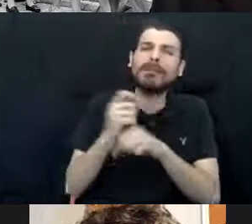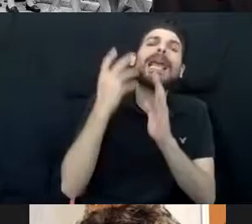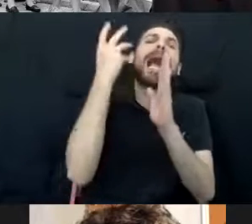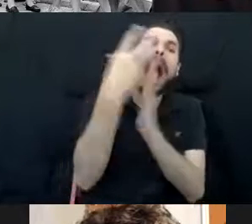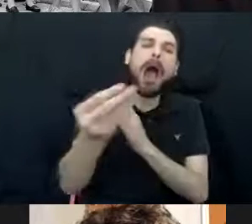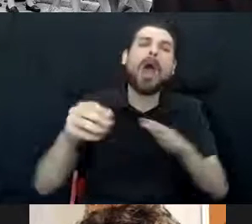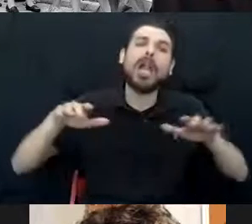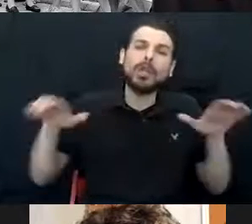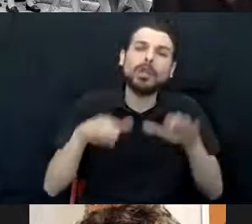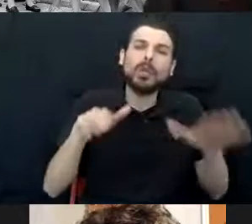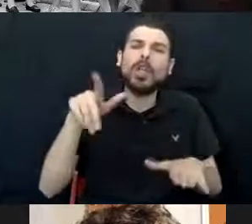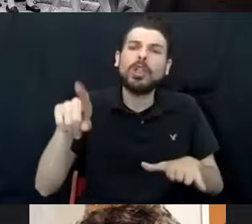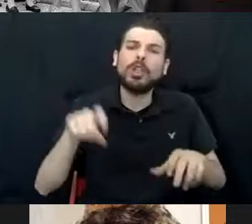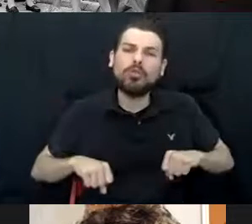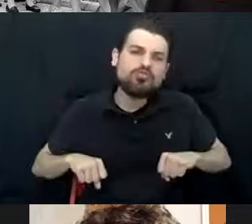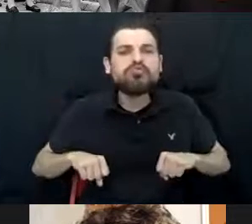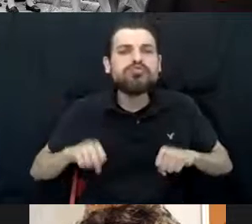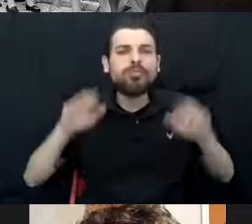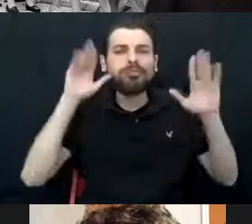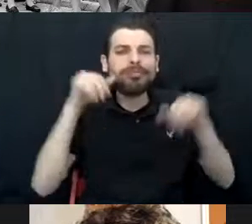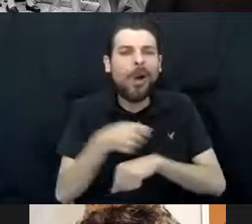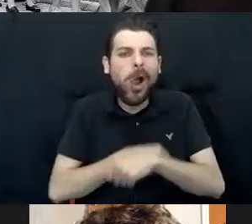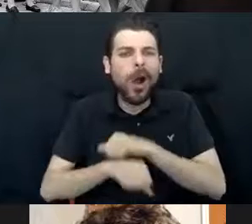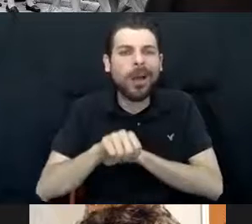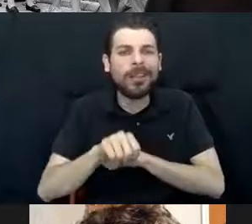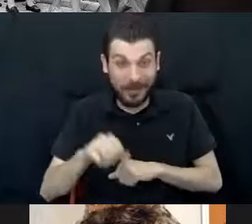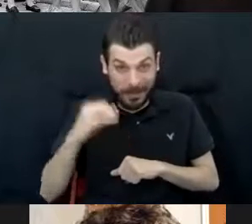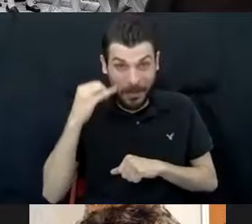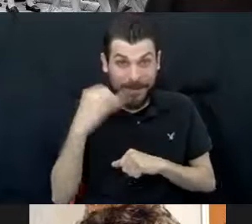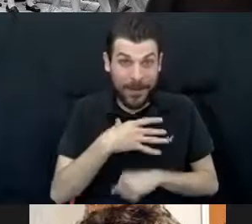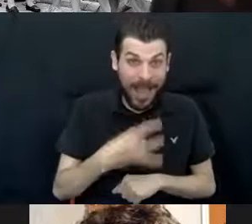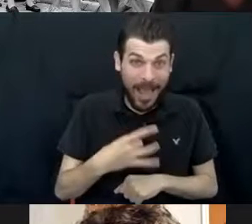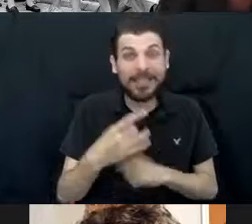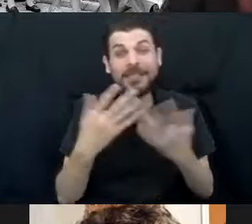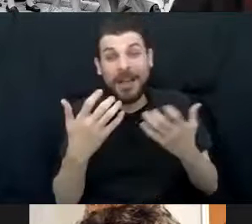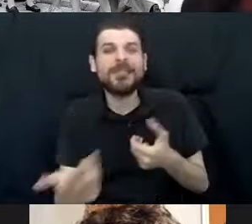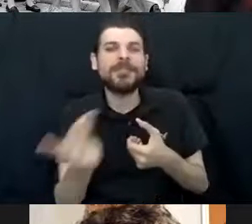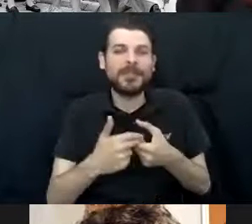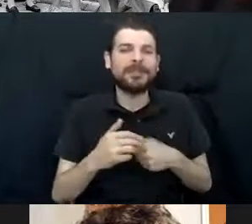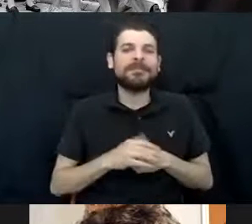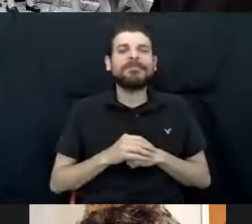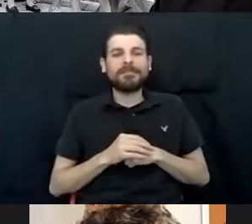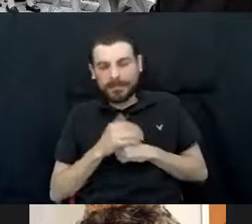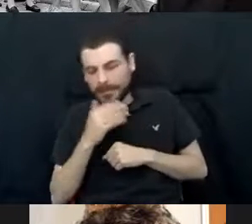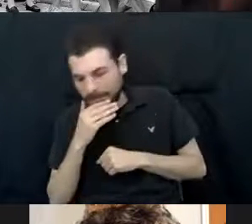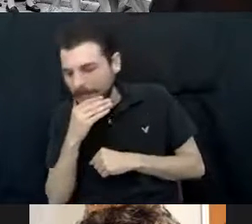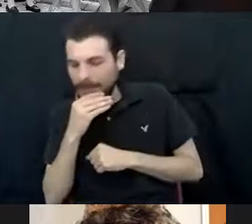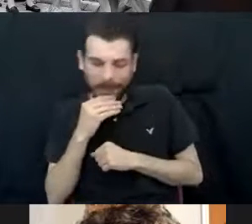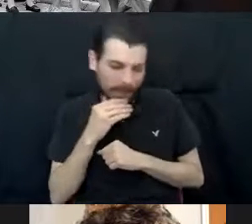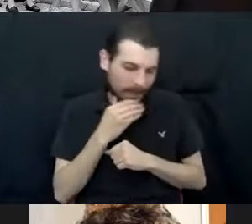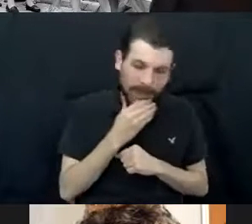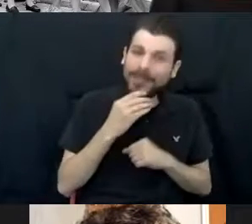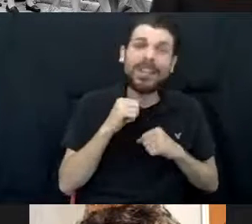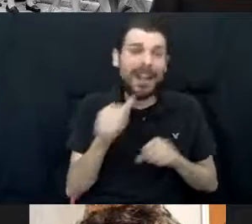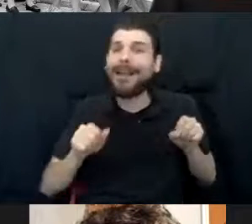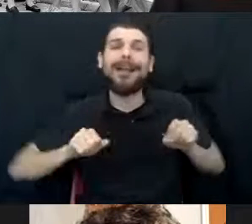their boots in the streets. All right, join me if you wish. Ain't gonna let nobody turn